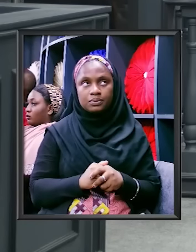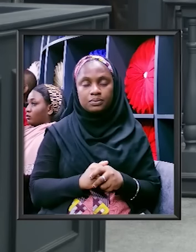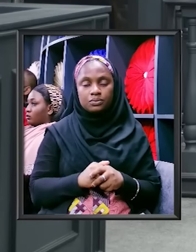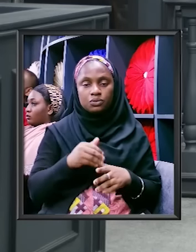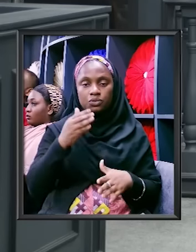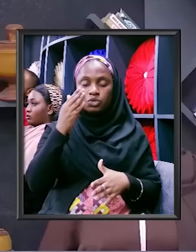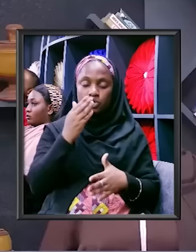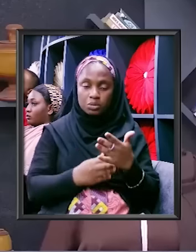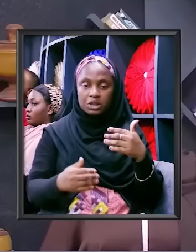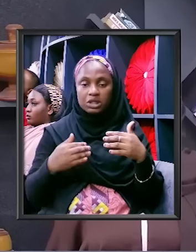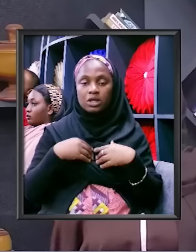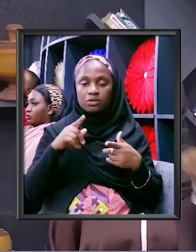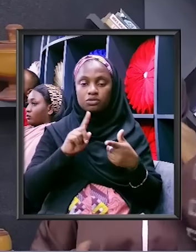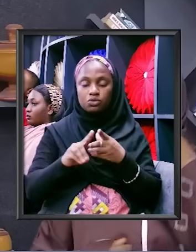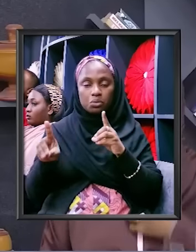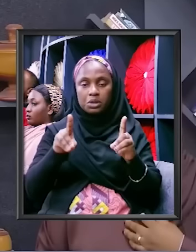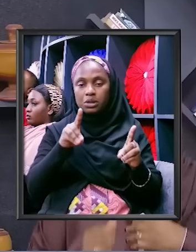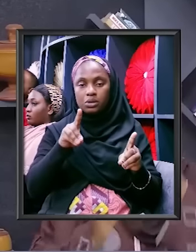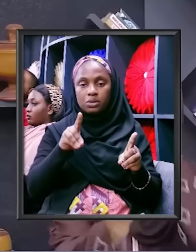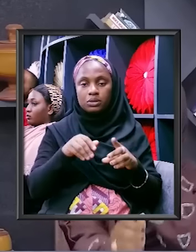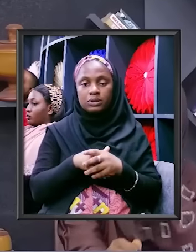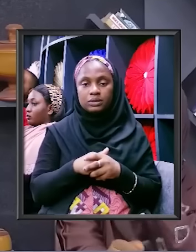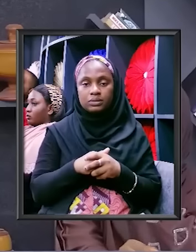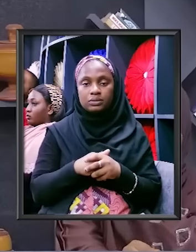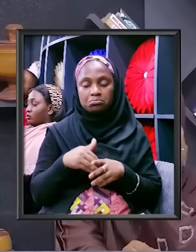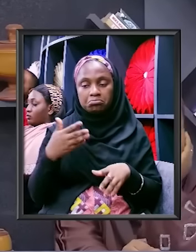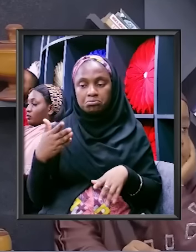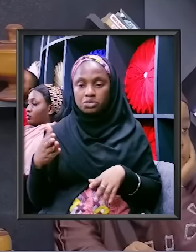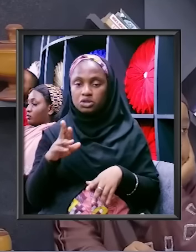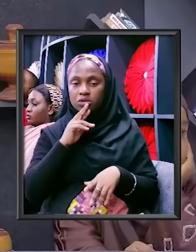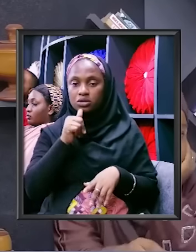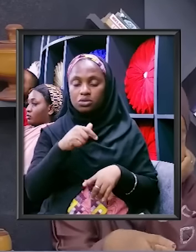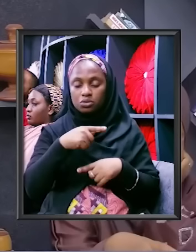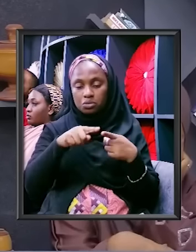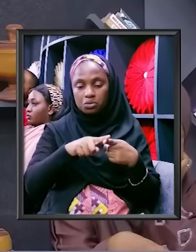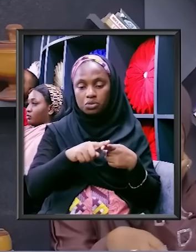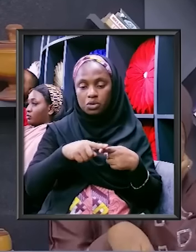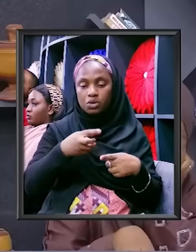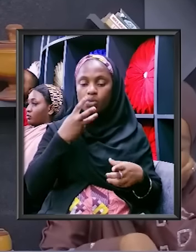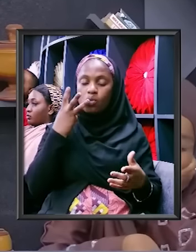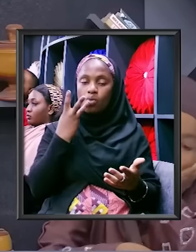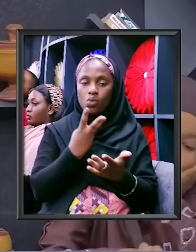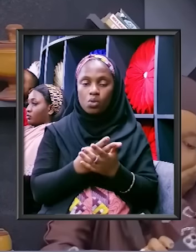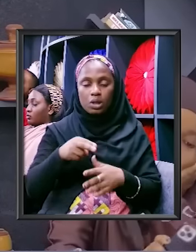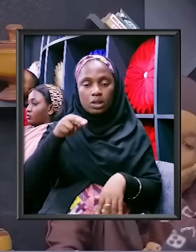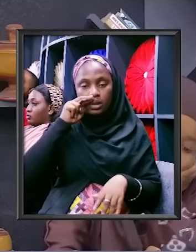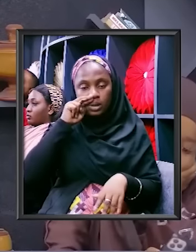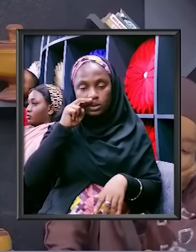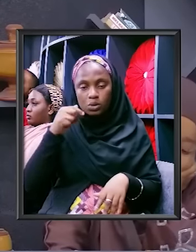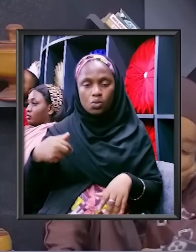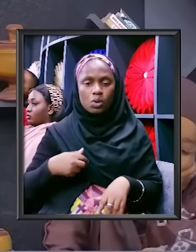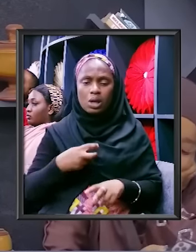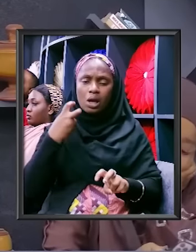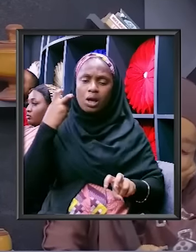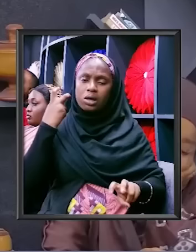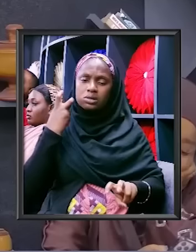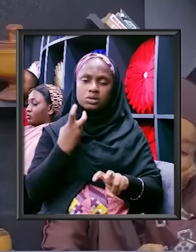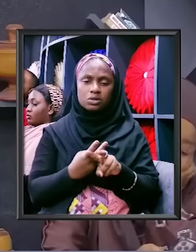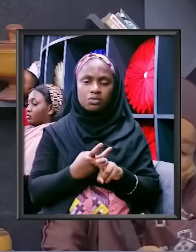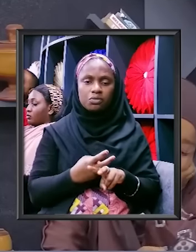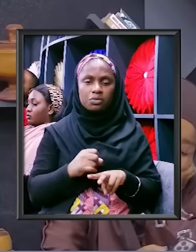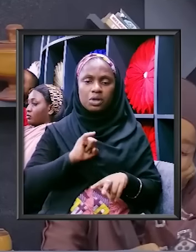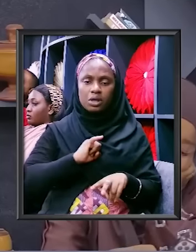Something has to be done. Things are not going well. Nigerians are suffering. I